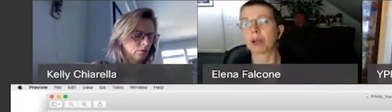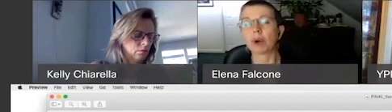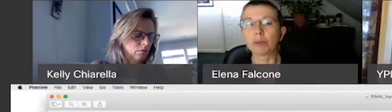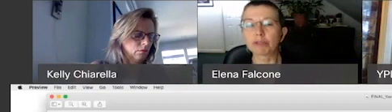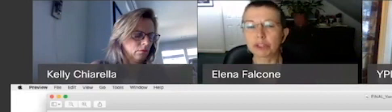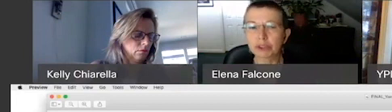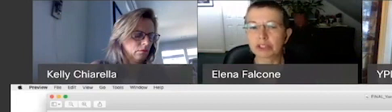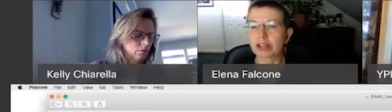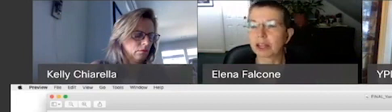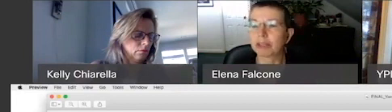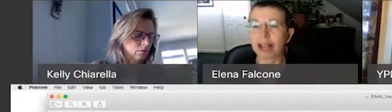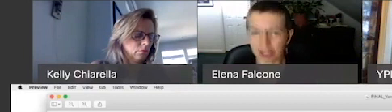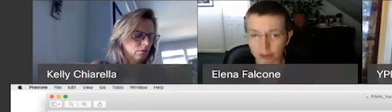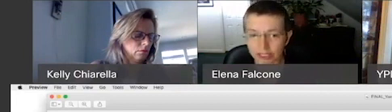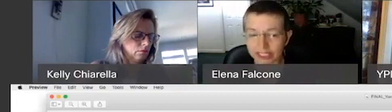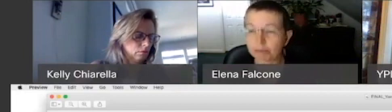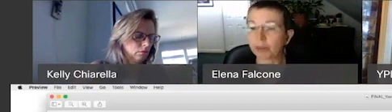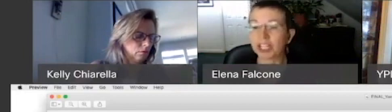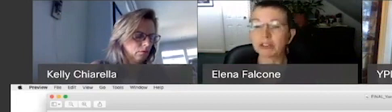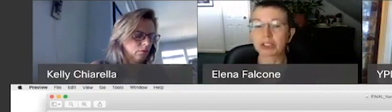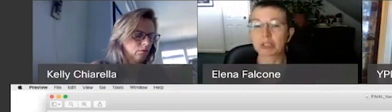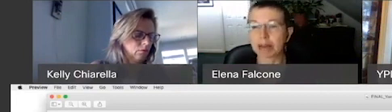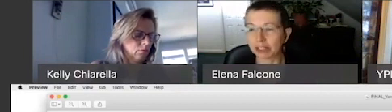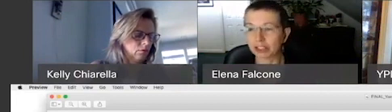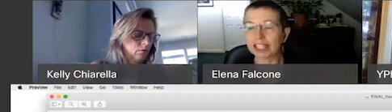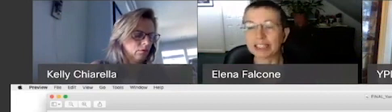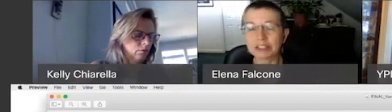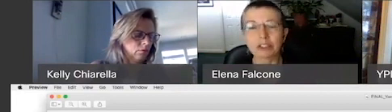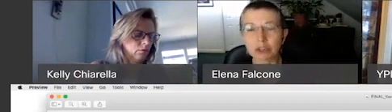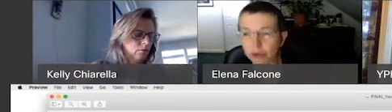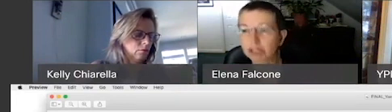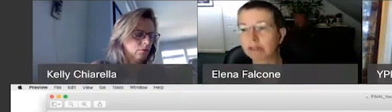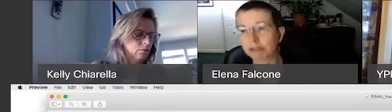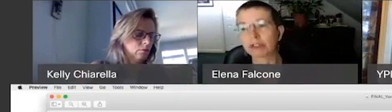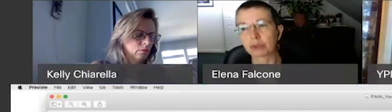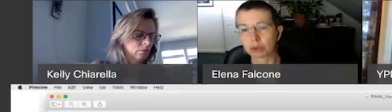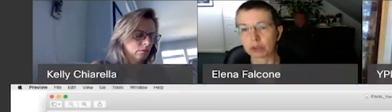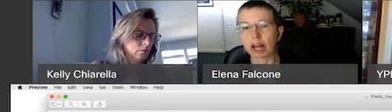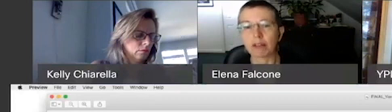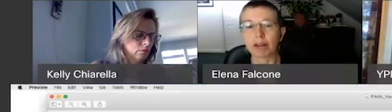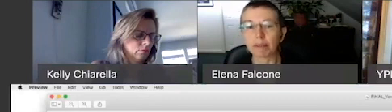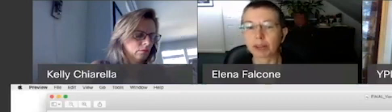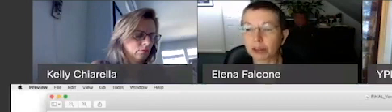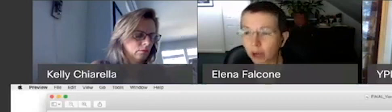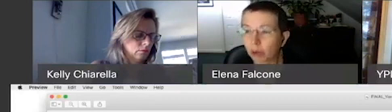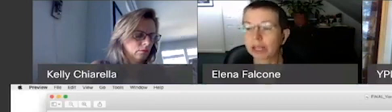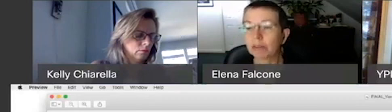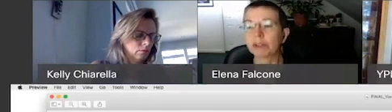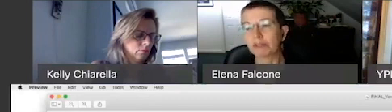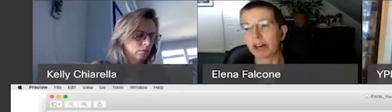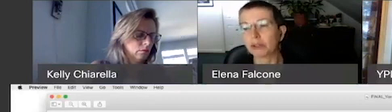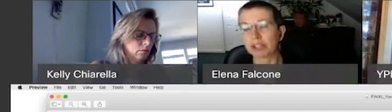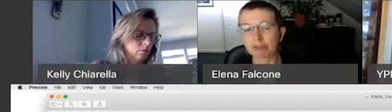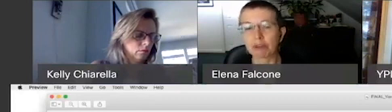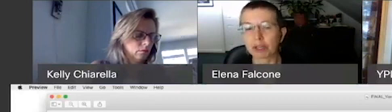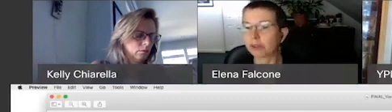Q&A. We produce this document annually in both in English and Spanish, and it is an enduring reference tool that I know can